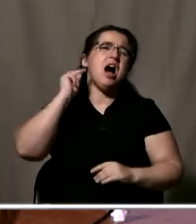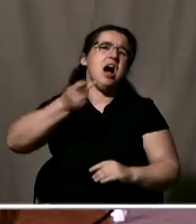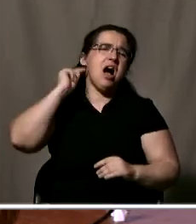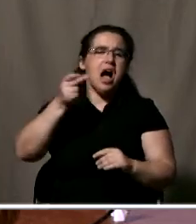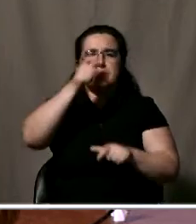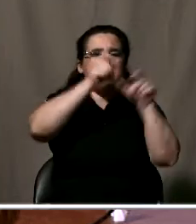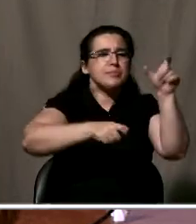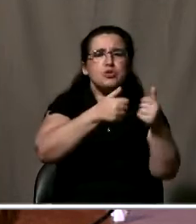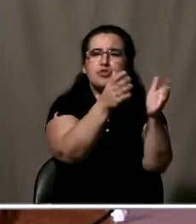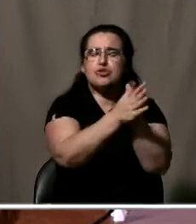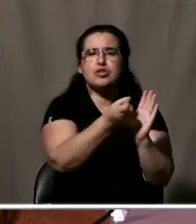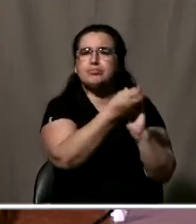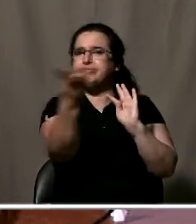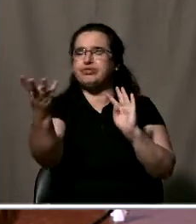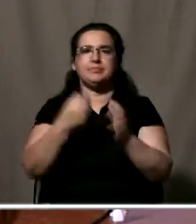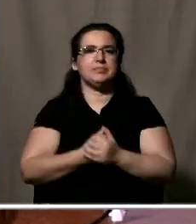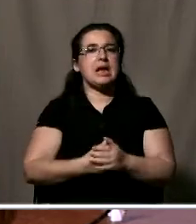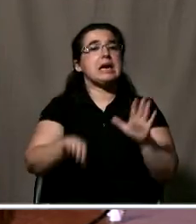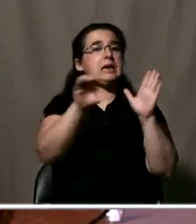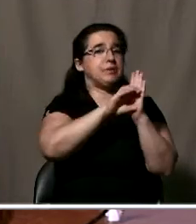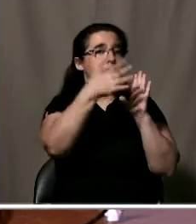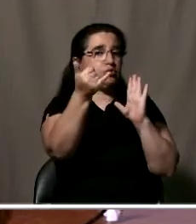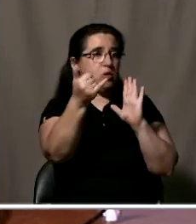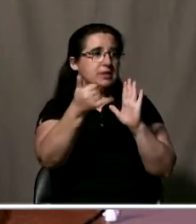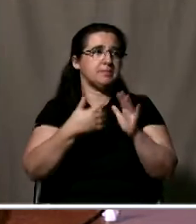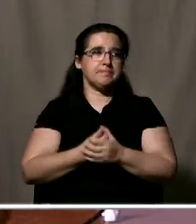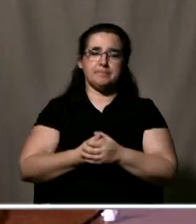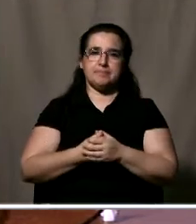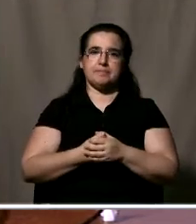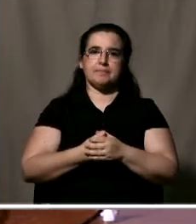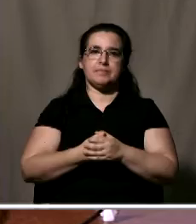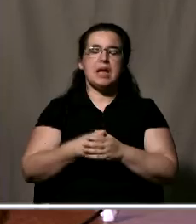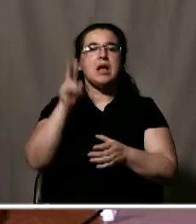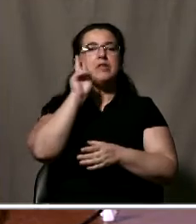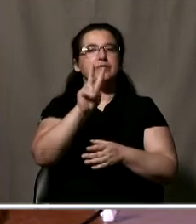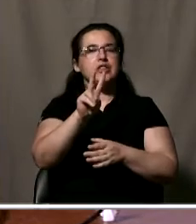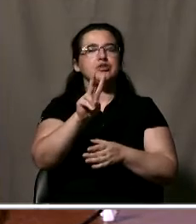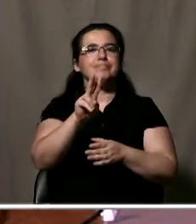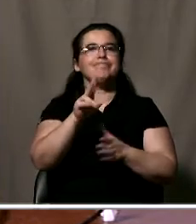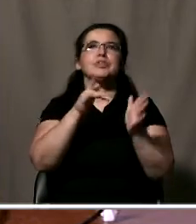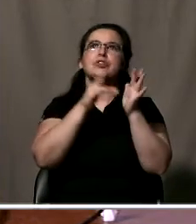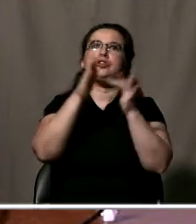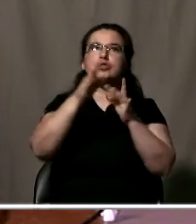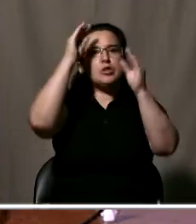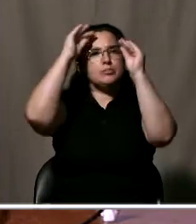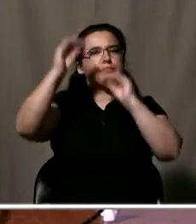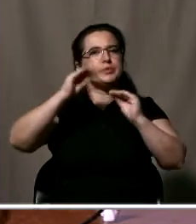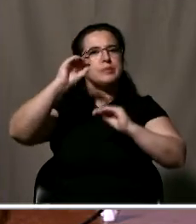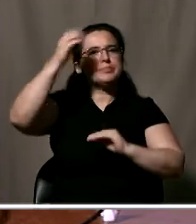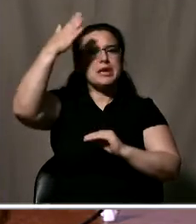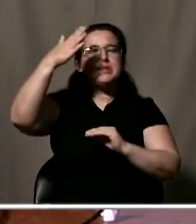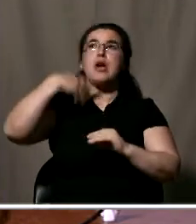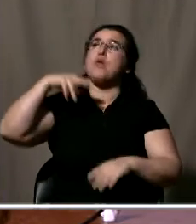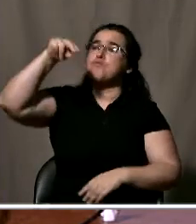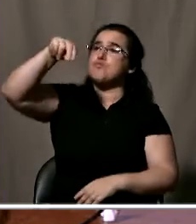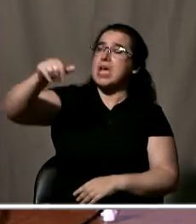chapter 12. Em Hebreus capítulo 12. I see the high priest who has a place prepared in heaven for me. Eu vejo o sumo sacerdote que tem um local preparado no céu para mim. In